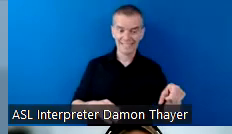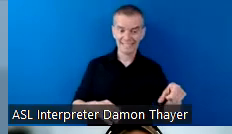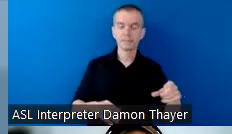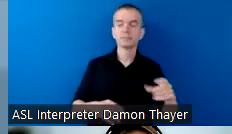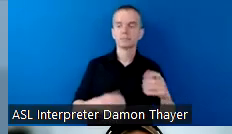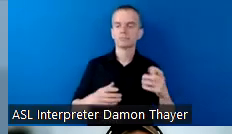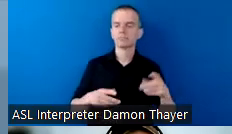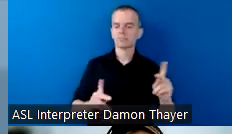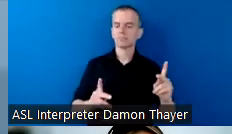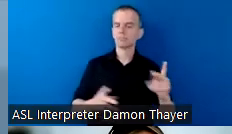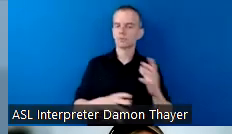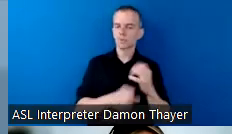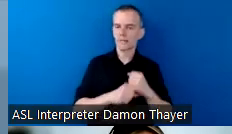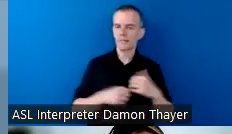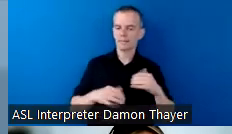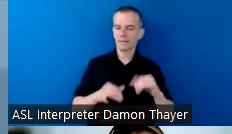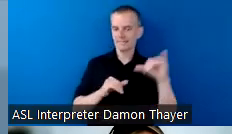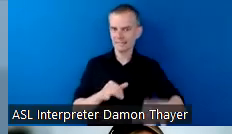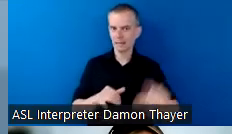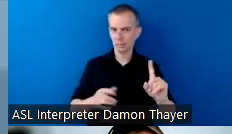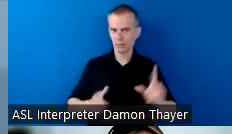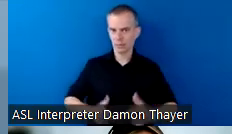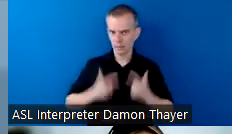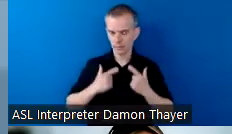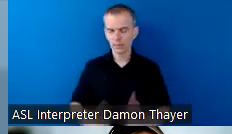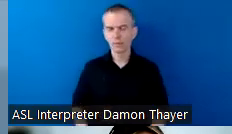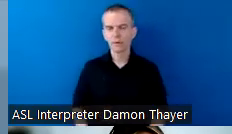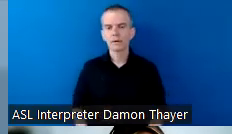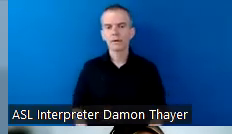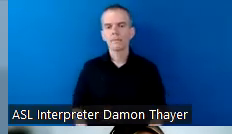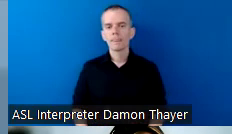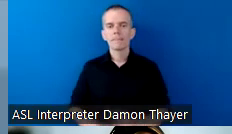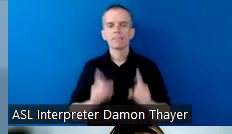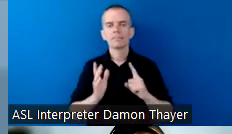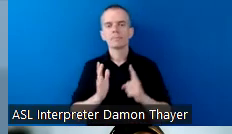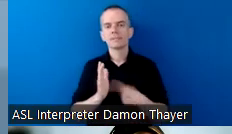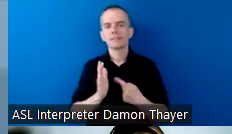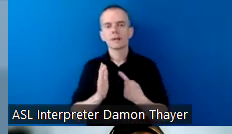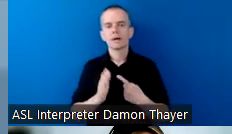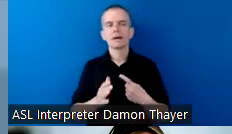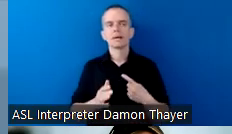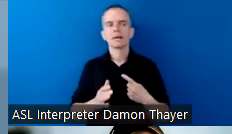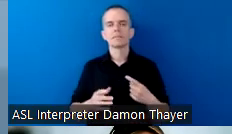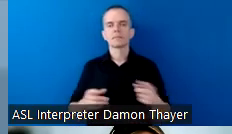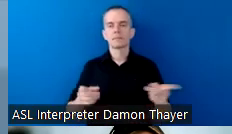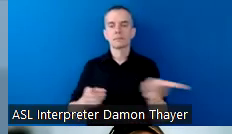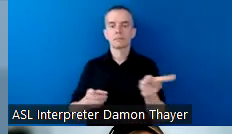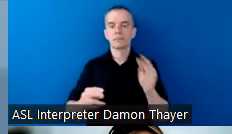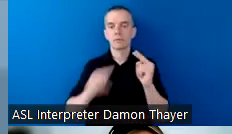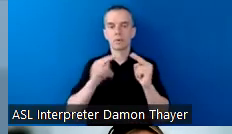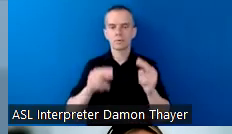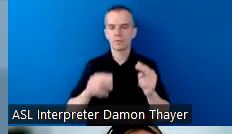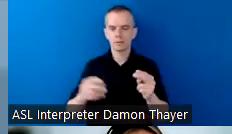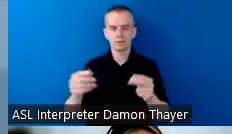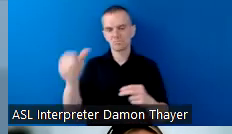need and stay in the property where they are. But sometimes it does take the intervention of a third party to get that to